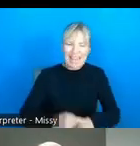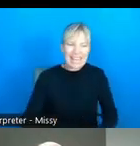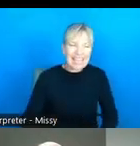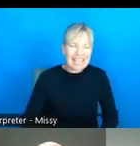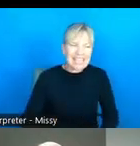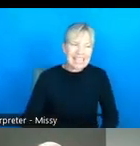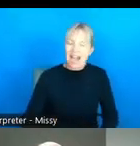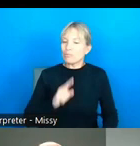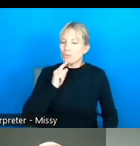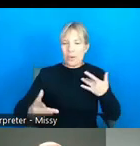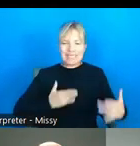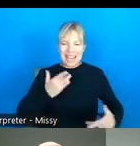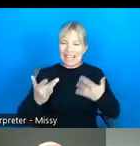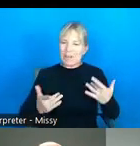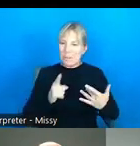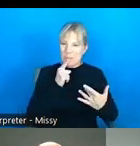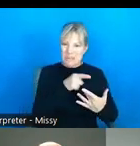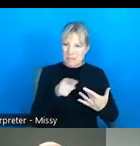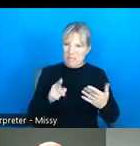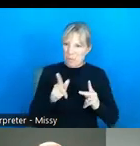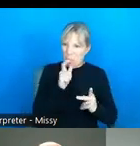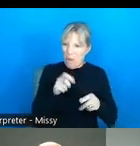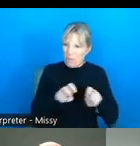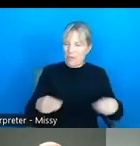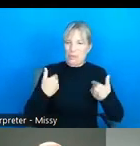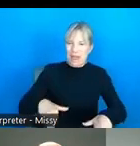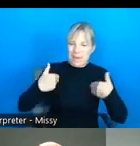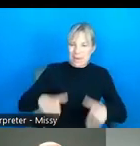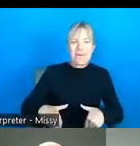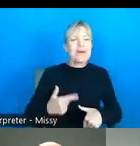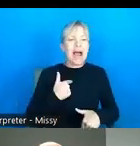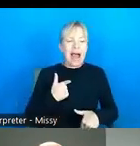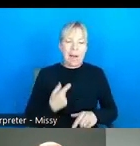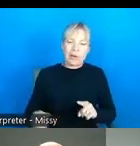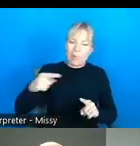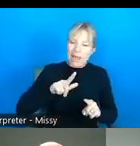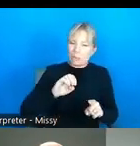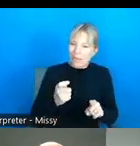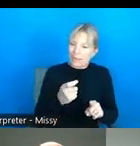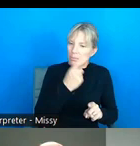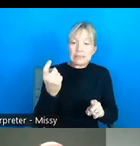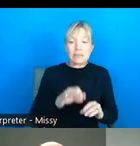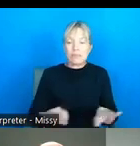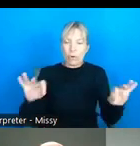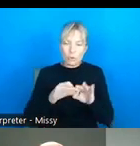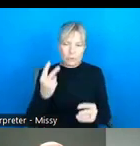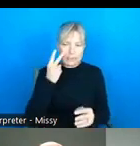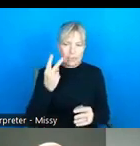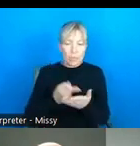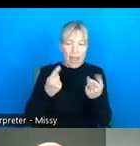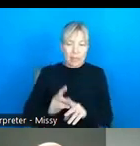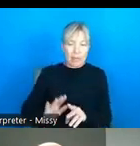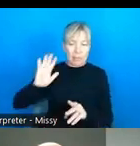discussion. I'm delighted to be with such an esteemed group of people. Let me go back to where Lex was, because I think it's important to see where we were in